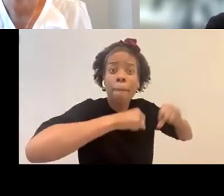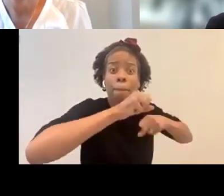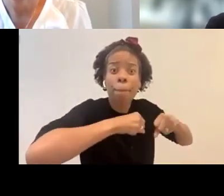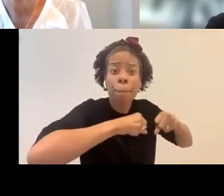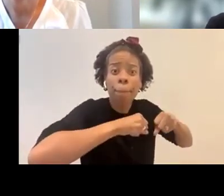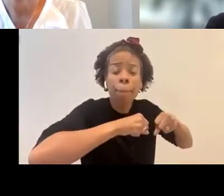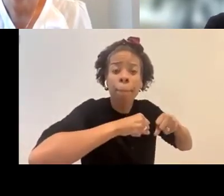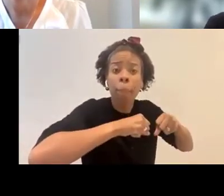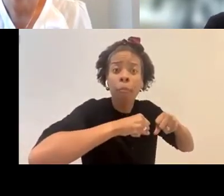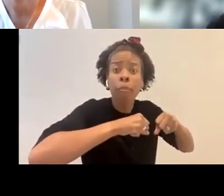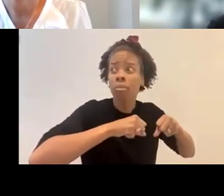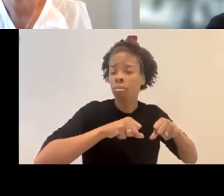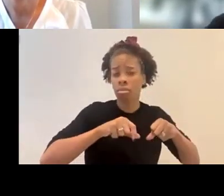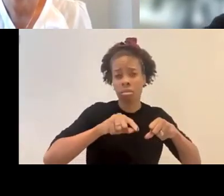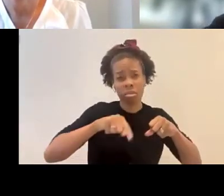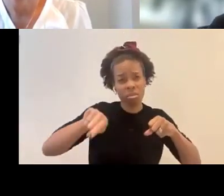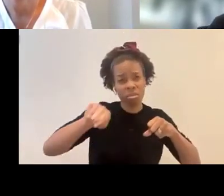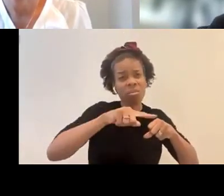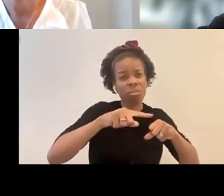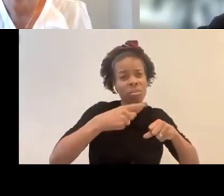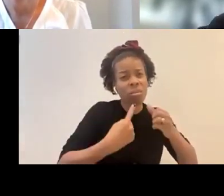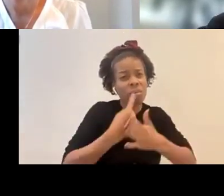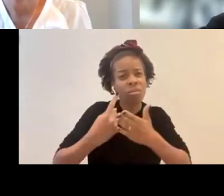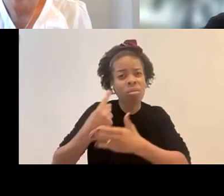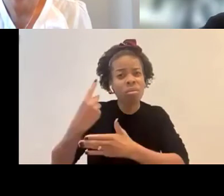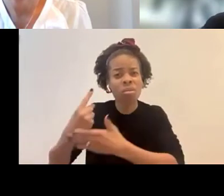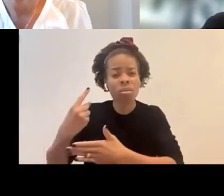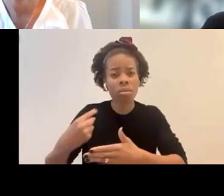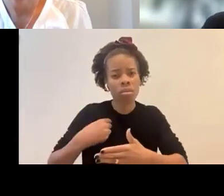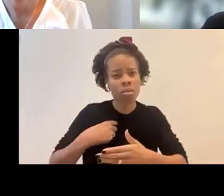recent times, and how the history